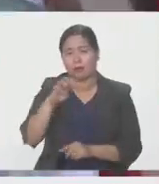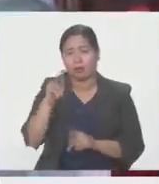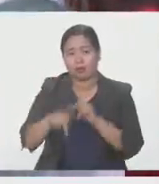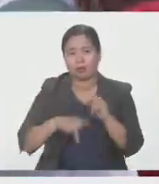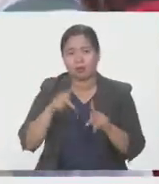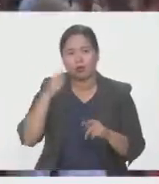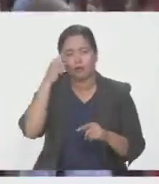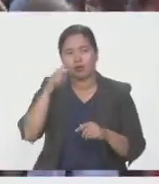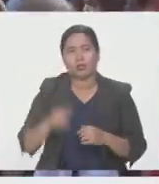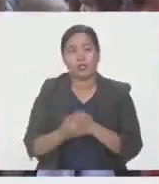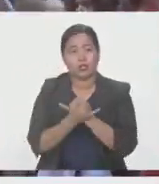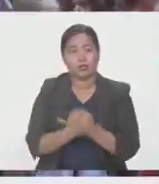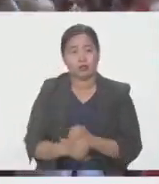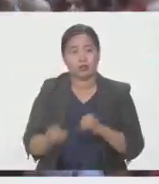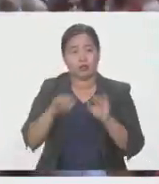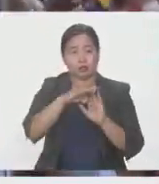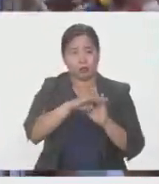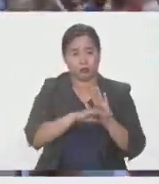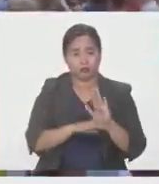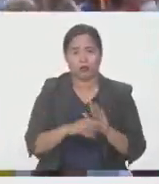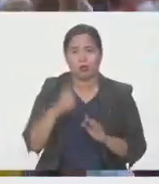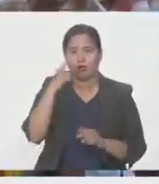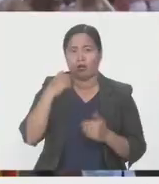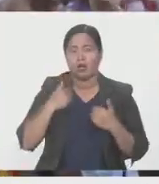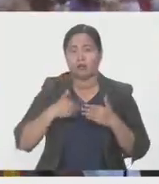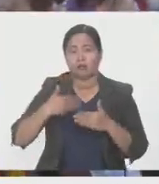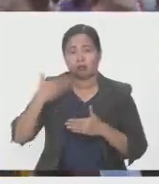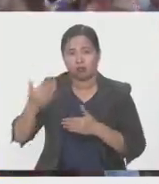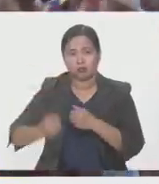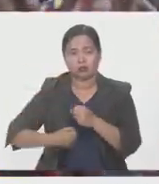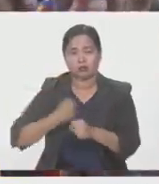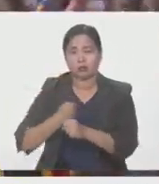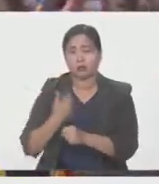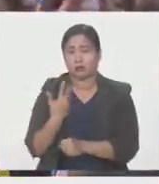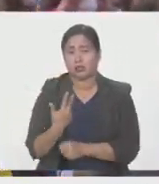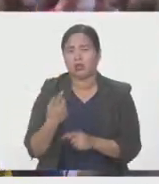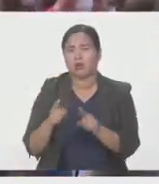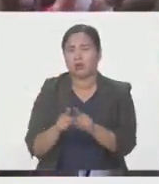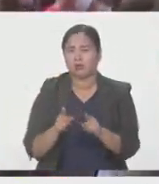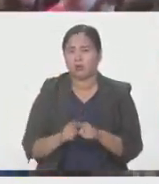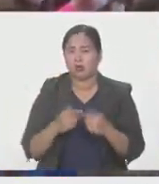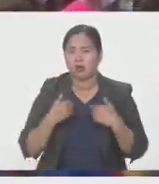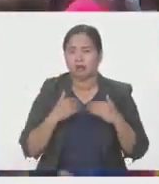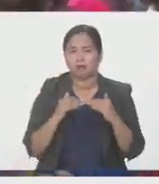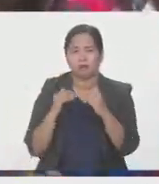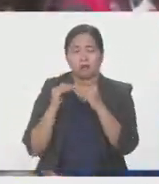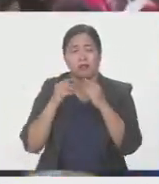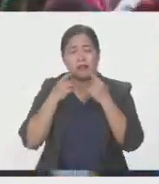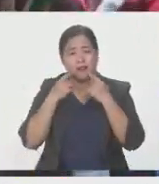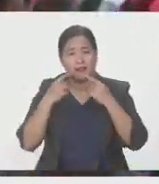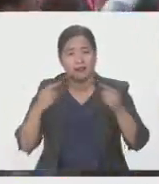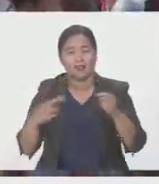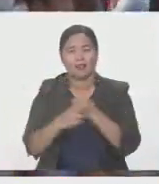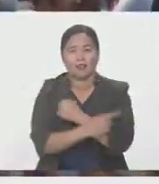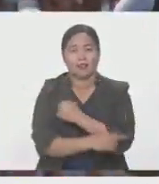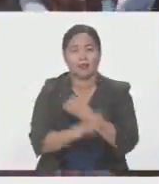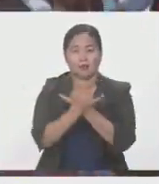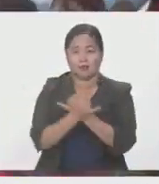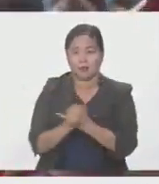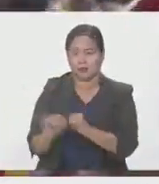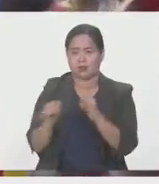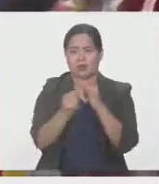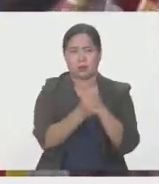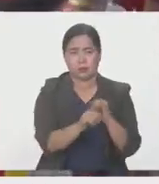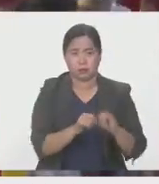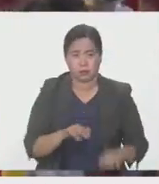symbolic independence referendum and the poll that followed 3 years later, leading to a unilateral declaration of regional